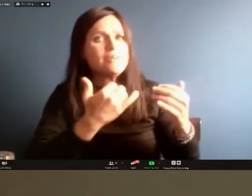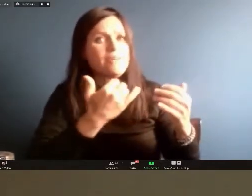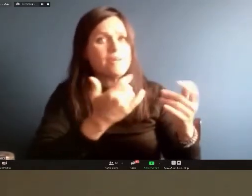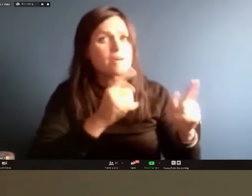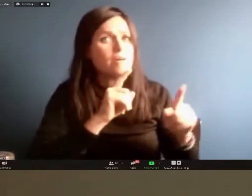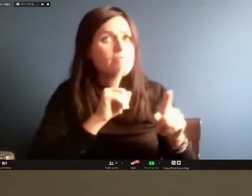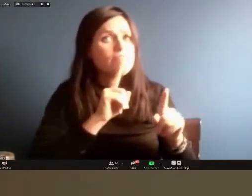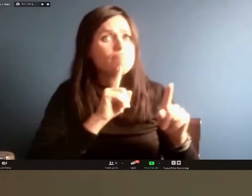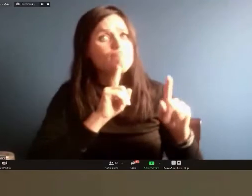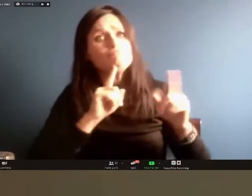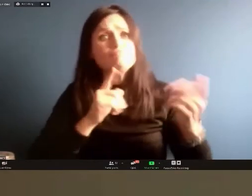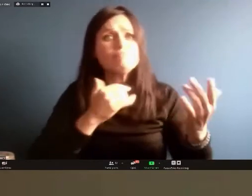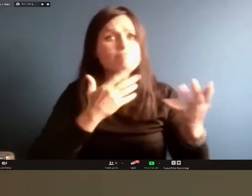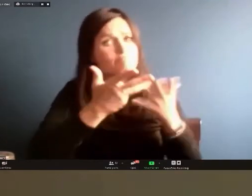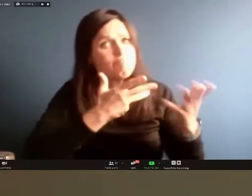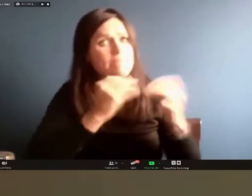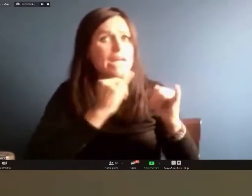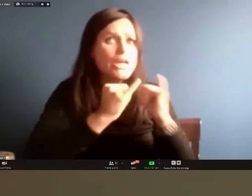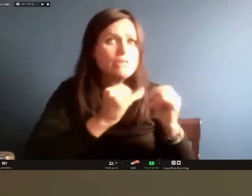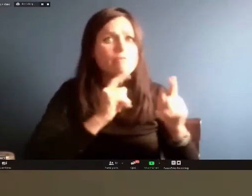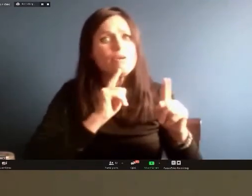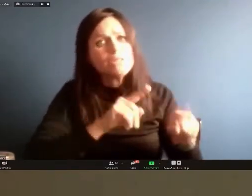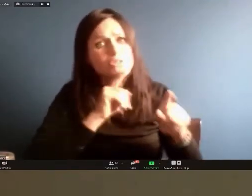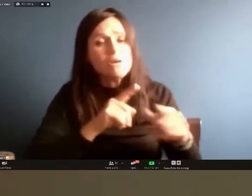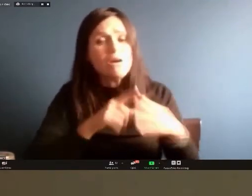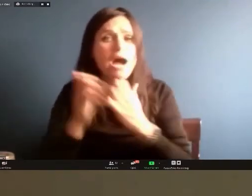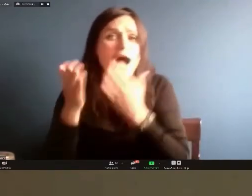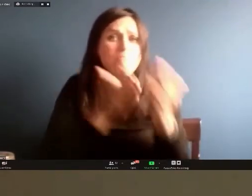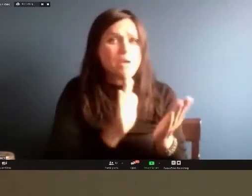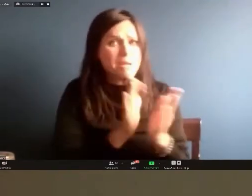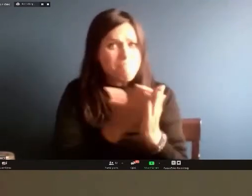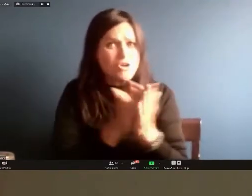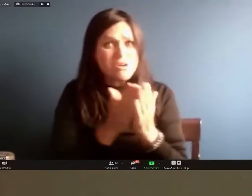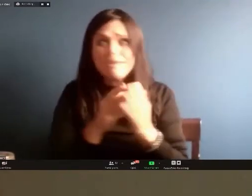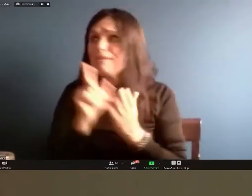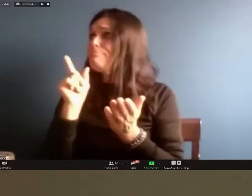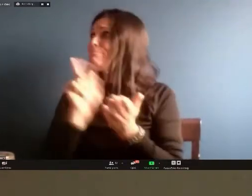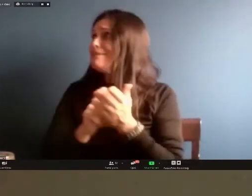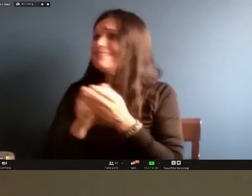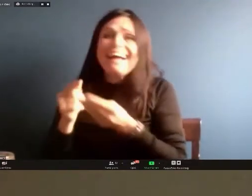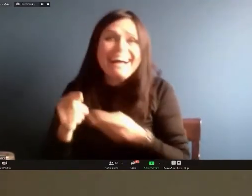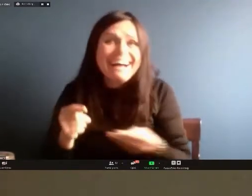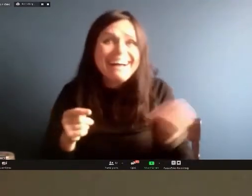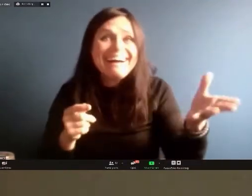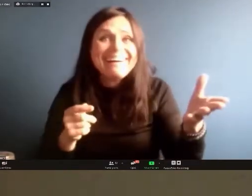questions. I always bring them a copy of my book when it comes out. I have no idea if they read them or not.